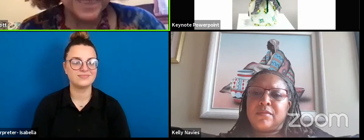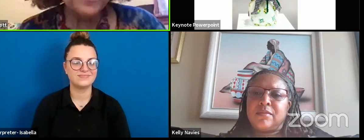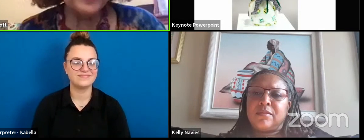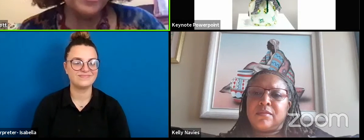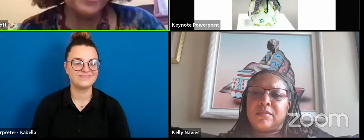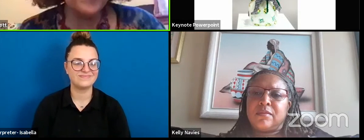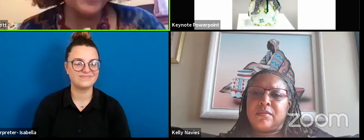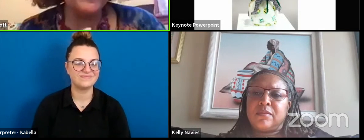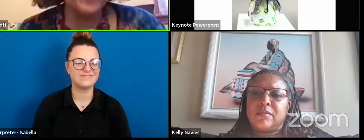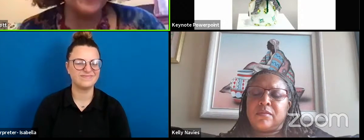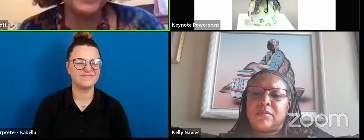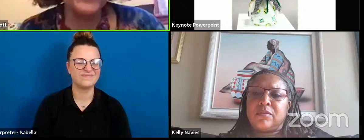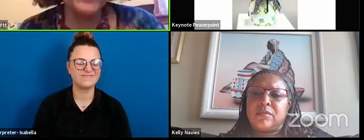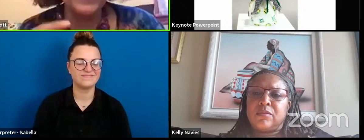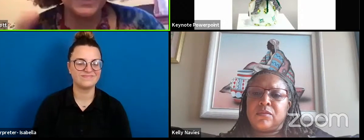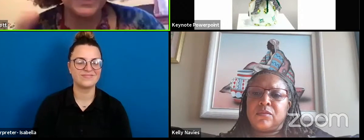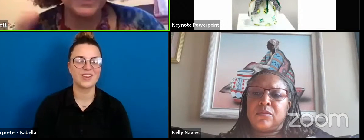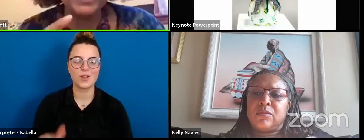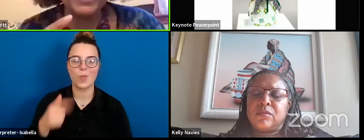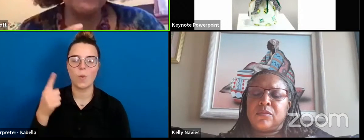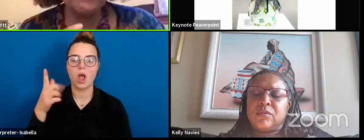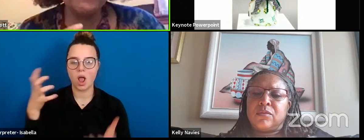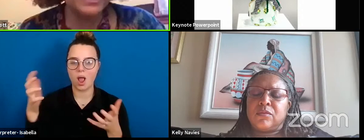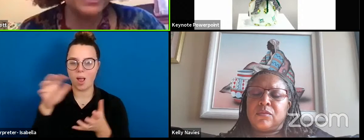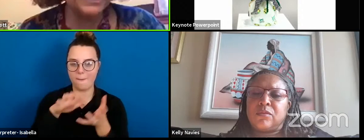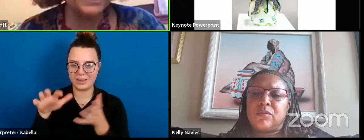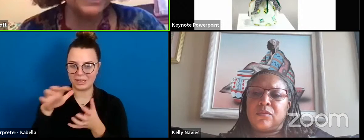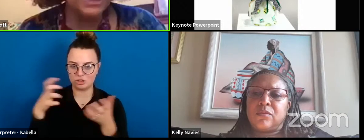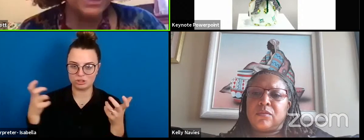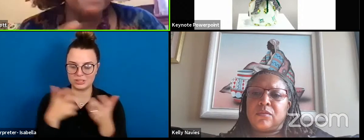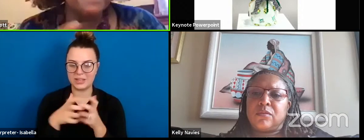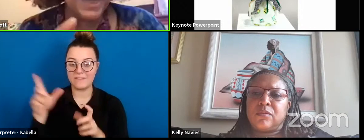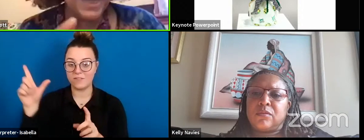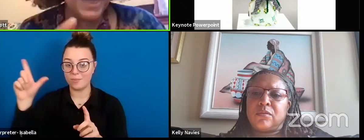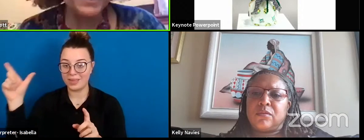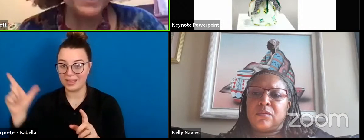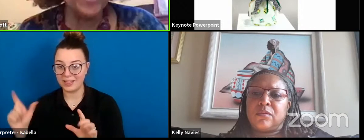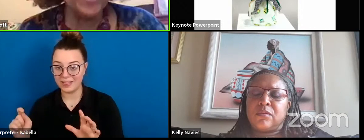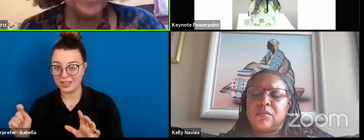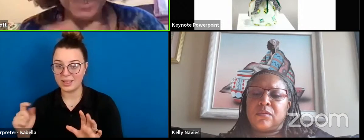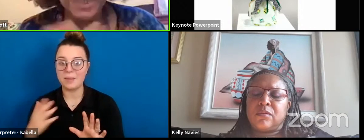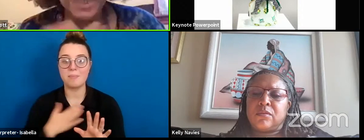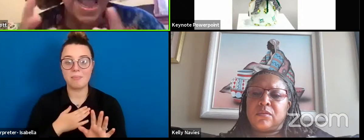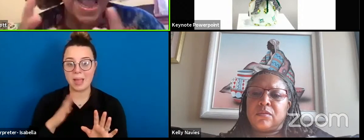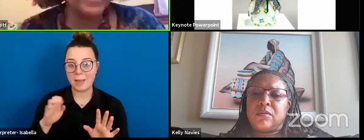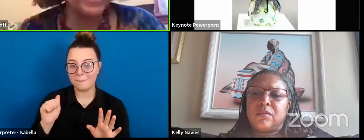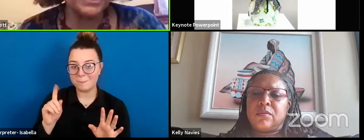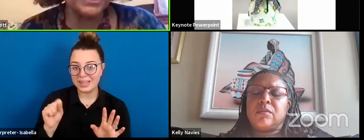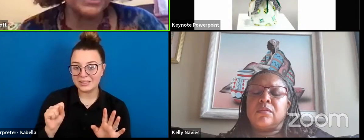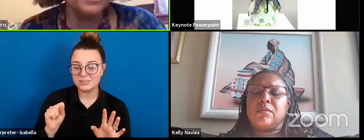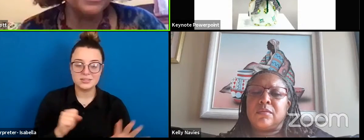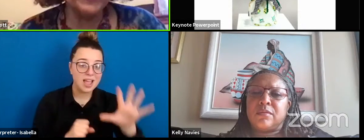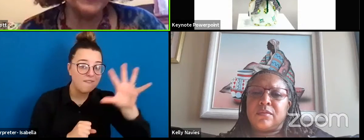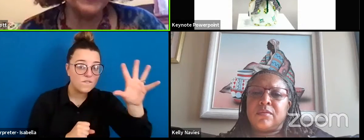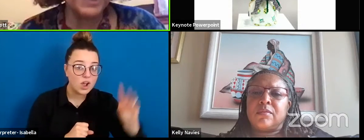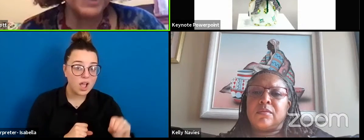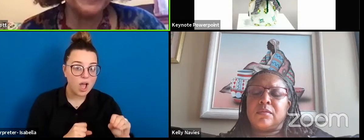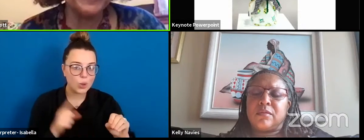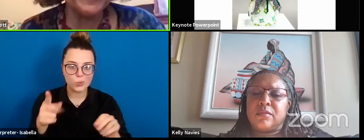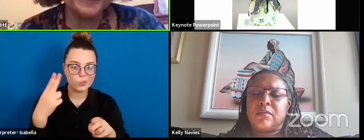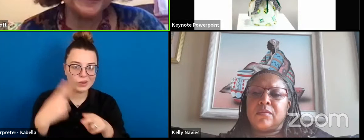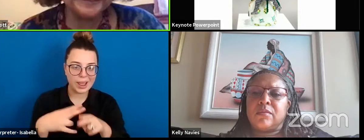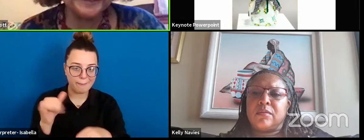It's another one of those pieces that's a combination from Italy, my beadwork, Africa, you name